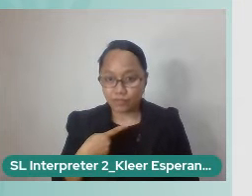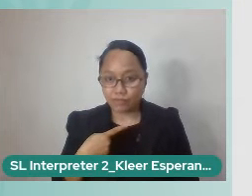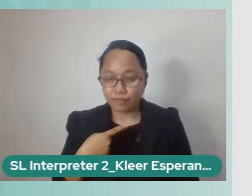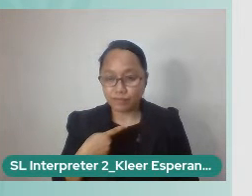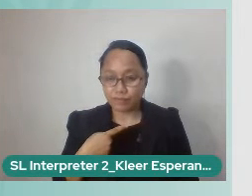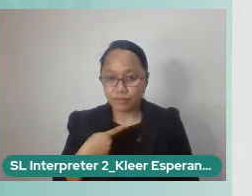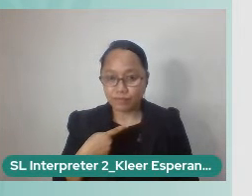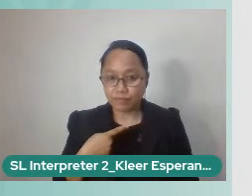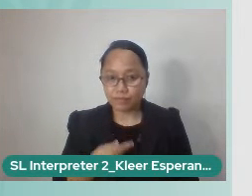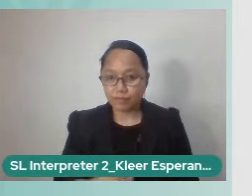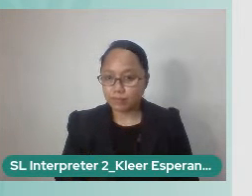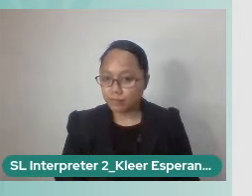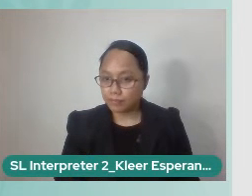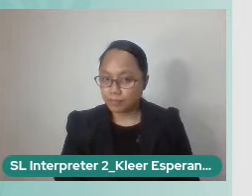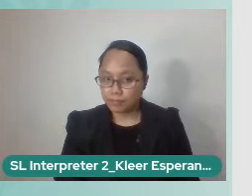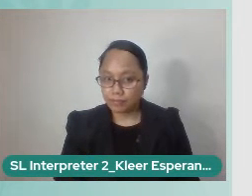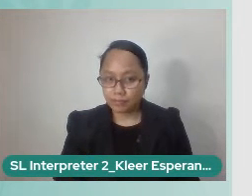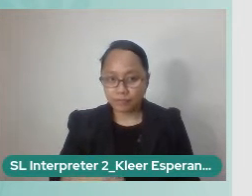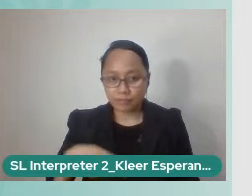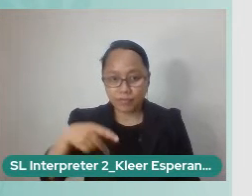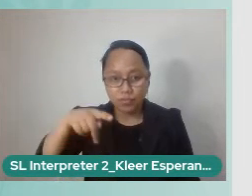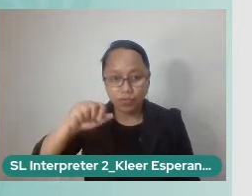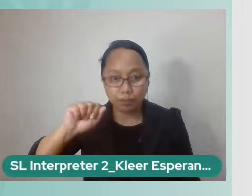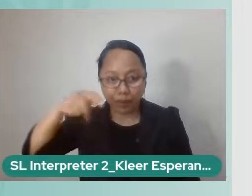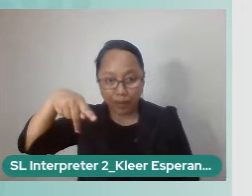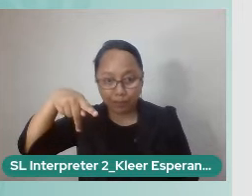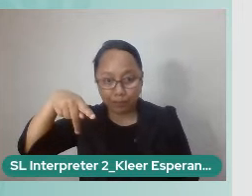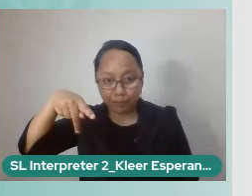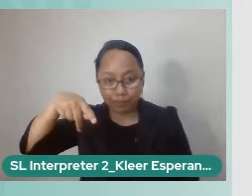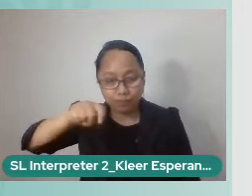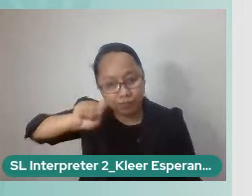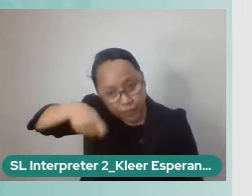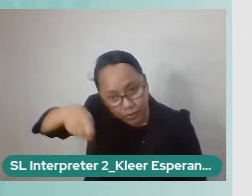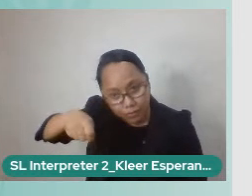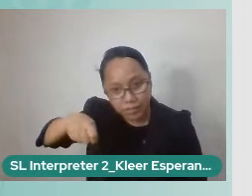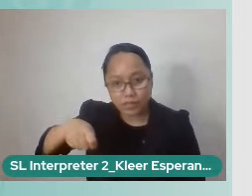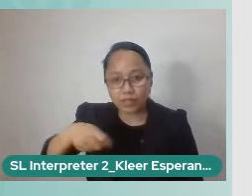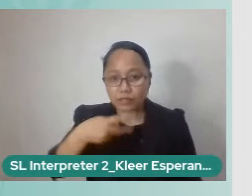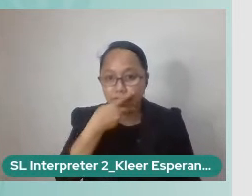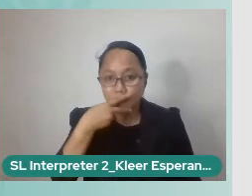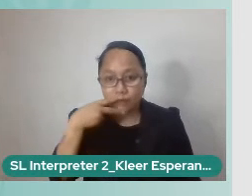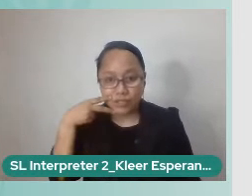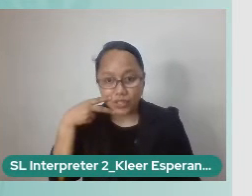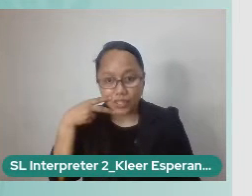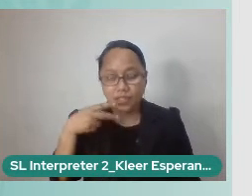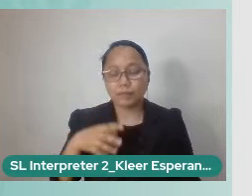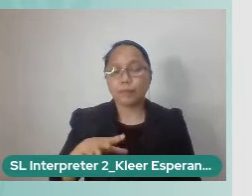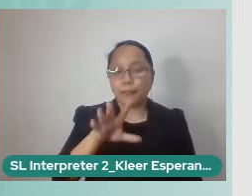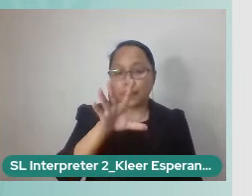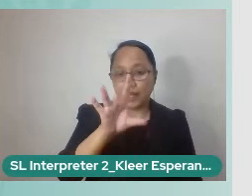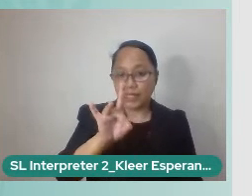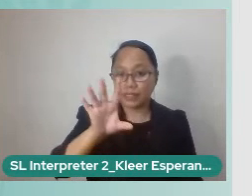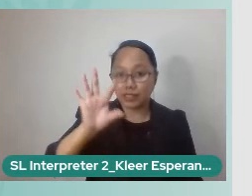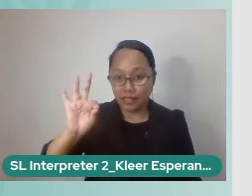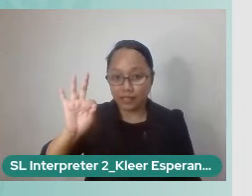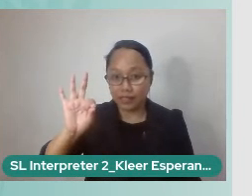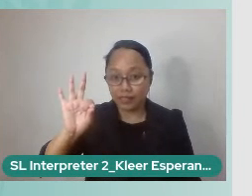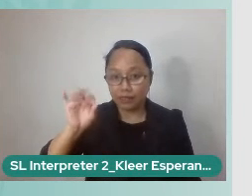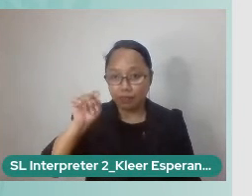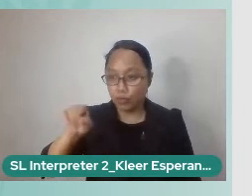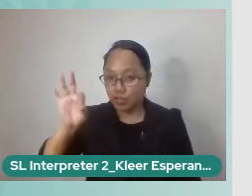infrastructure and support. On the specificity side, we do see that HPV screening does have a slightly